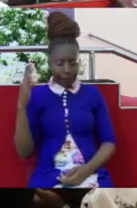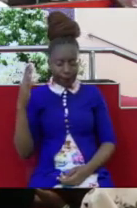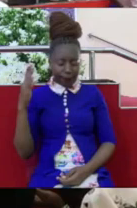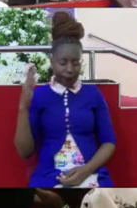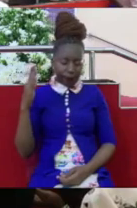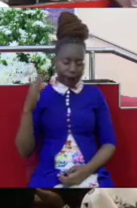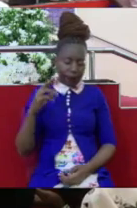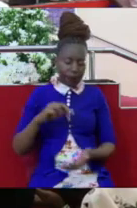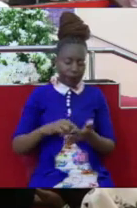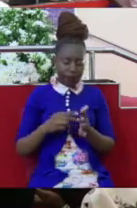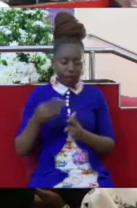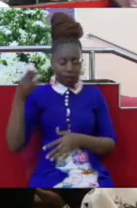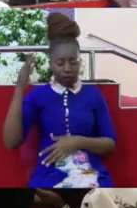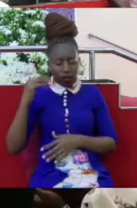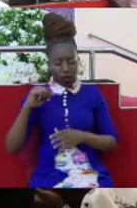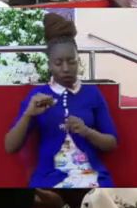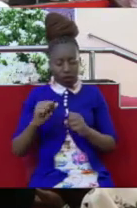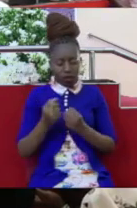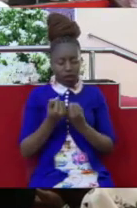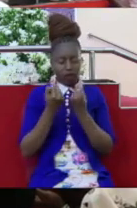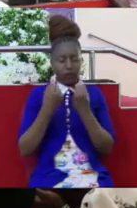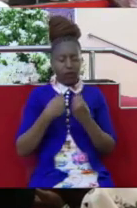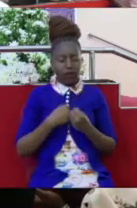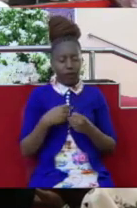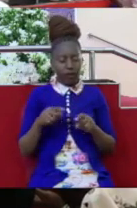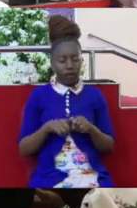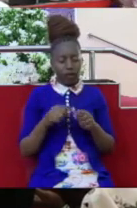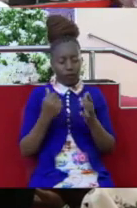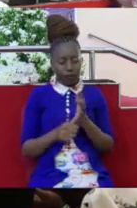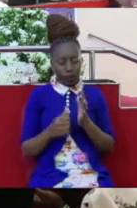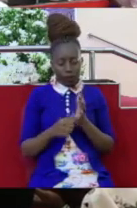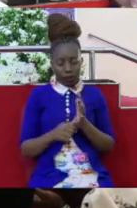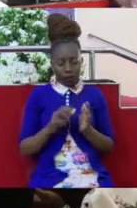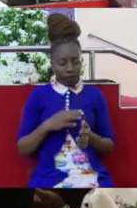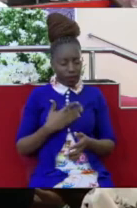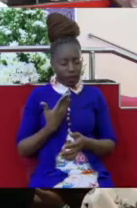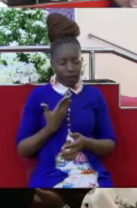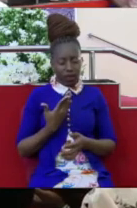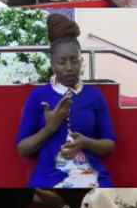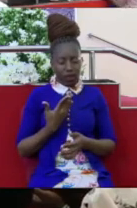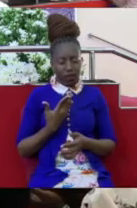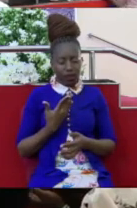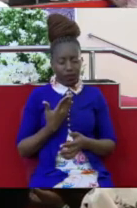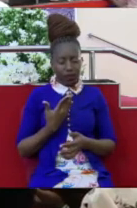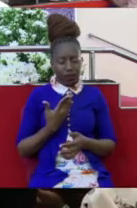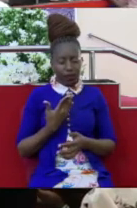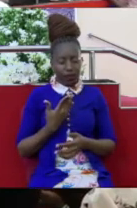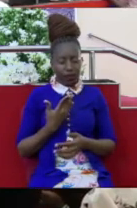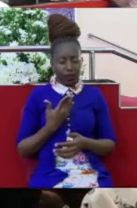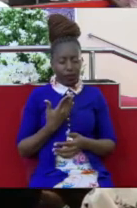my troubles. Even if I have created them. Even if I have created them. Now, Lord, because I'm